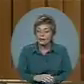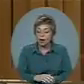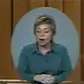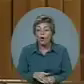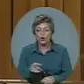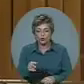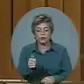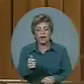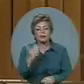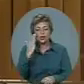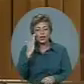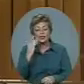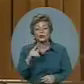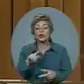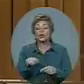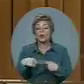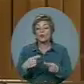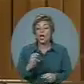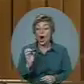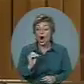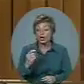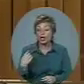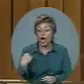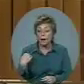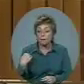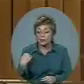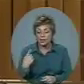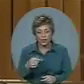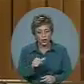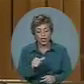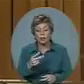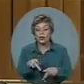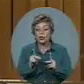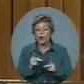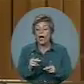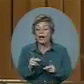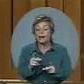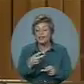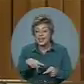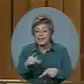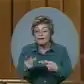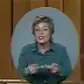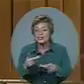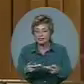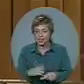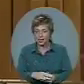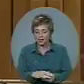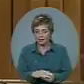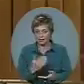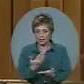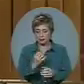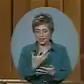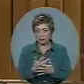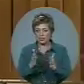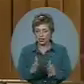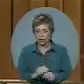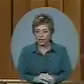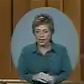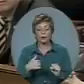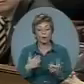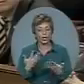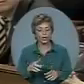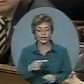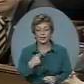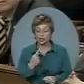monitor them. How can the minister expect Canadians to believe his so-called distortion were not deliberate when his answer were at his fingertips for